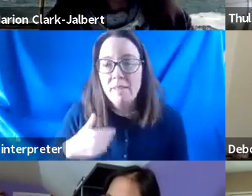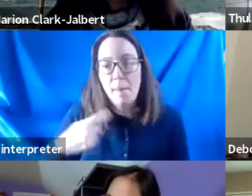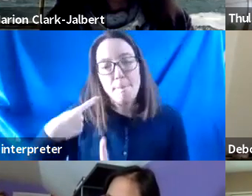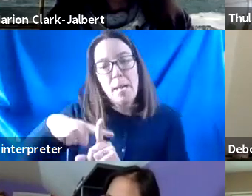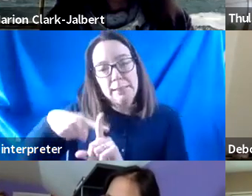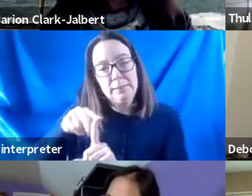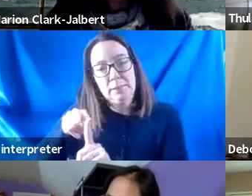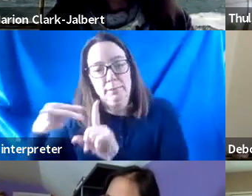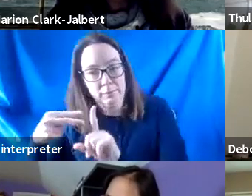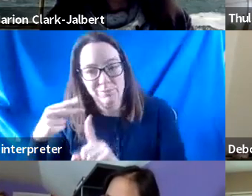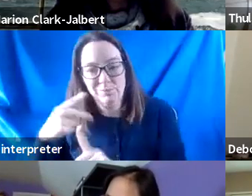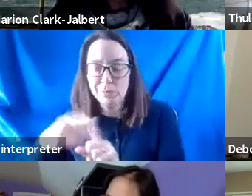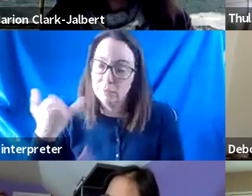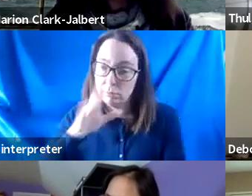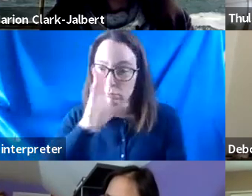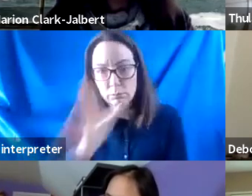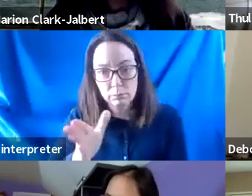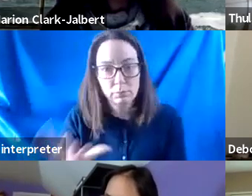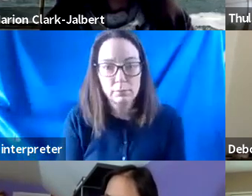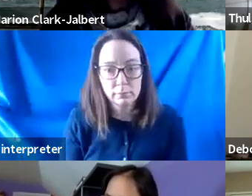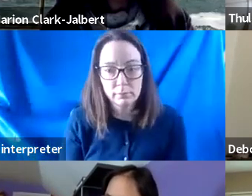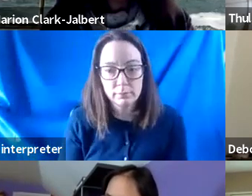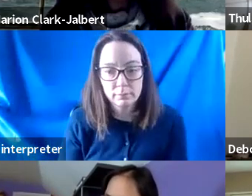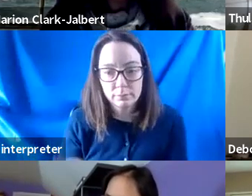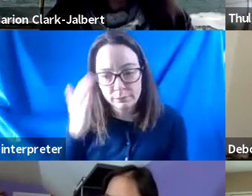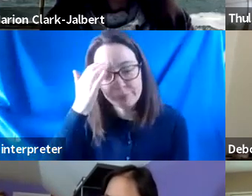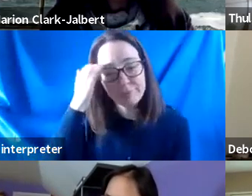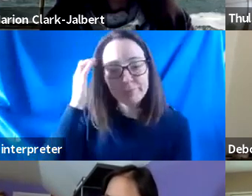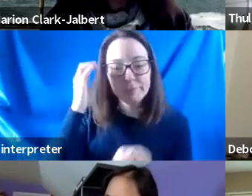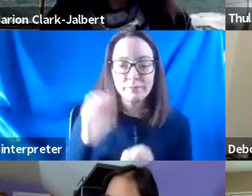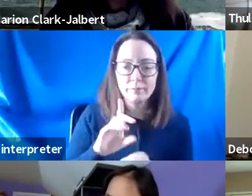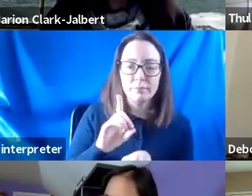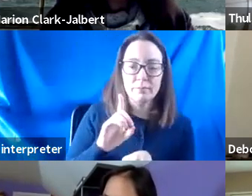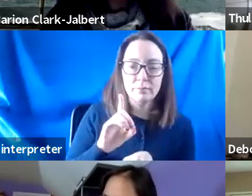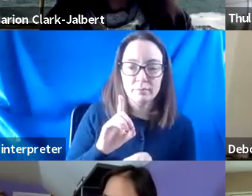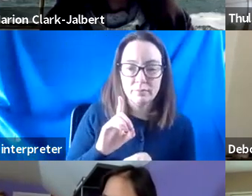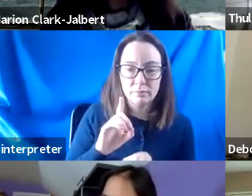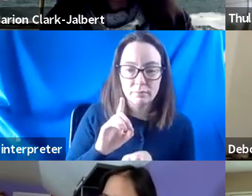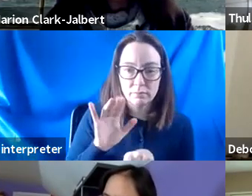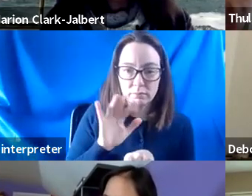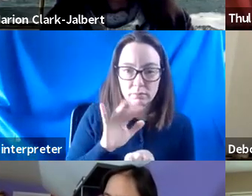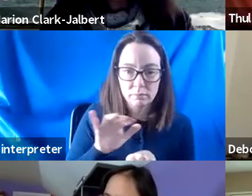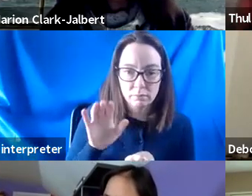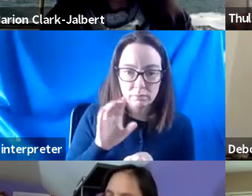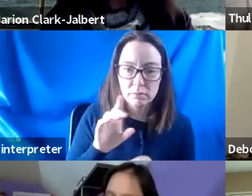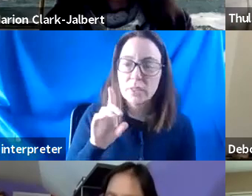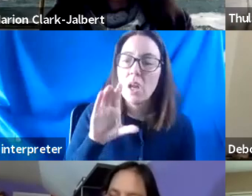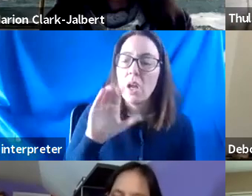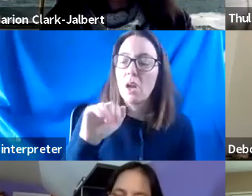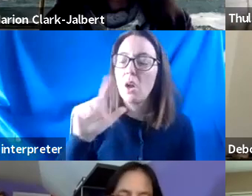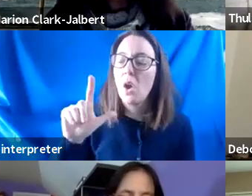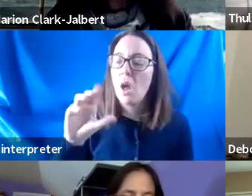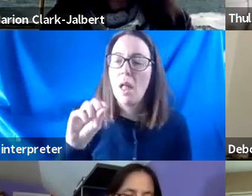very productive for everyone. Yeah. Does calling out mean that you do it in front of other people? Yes.